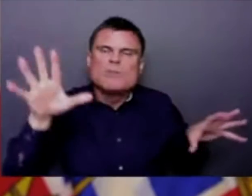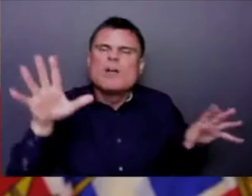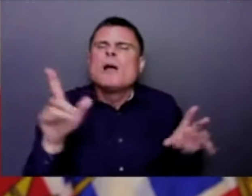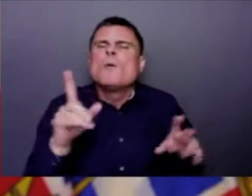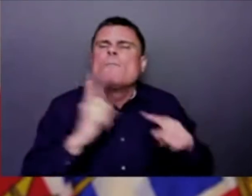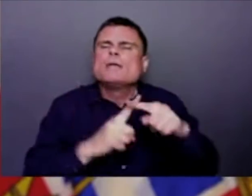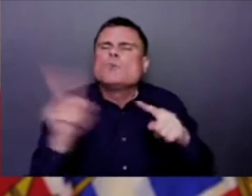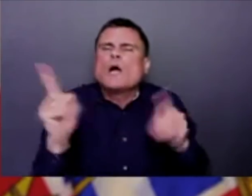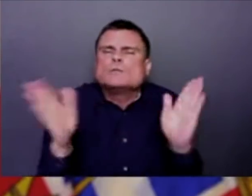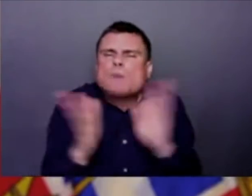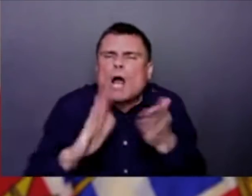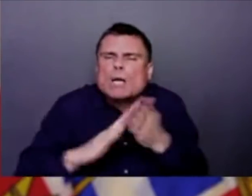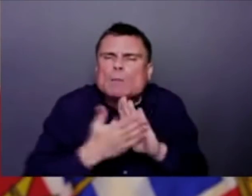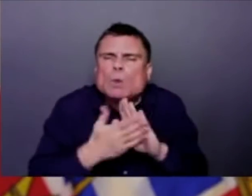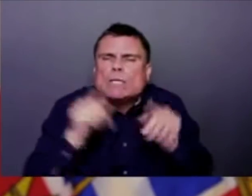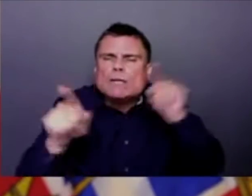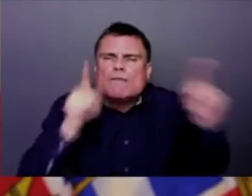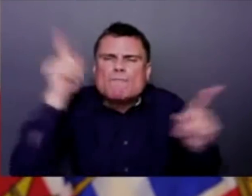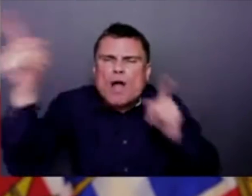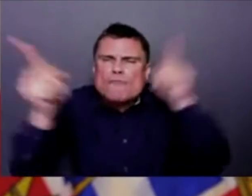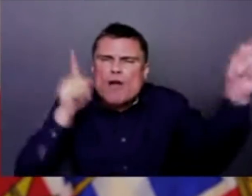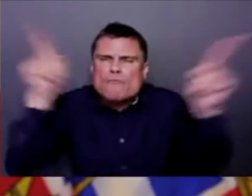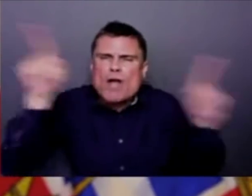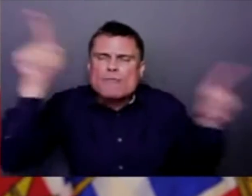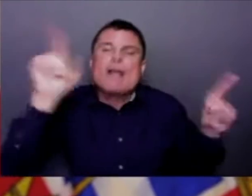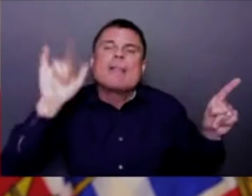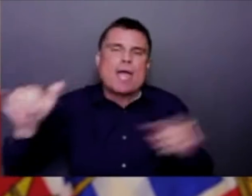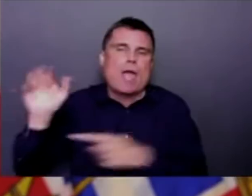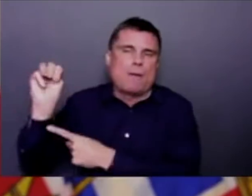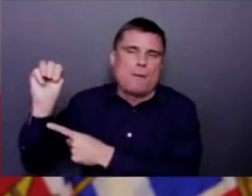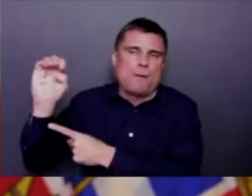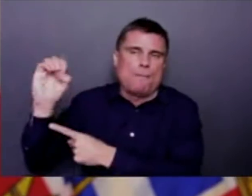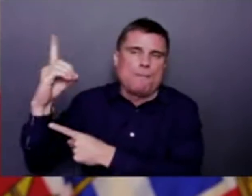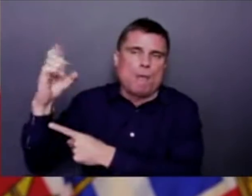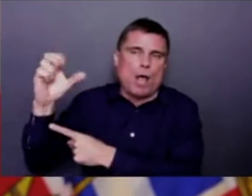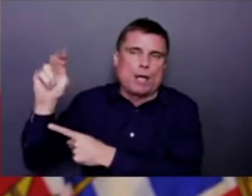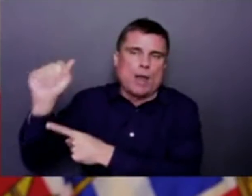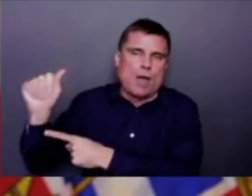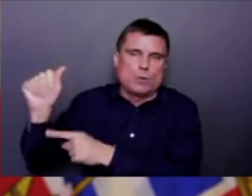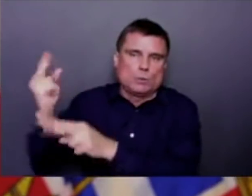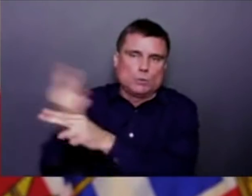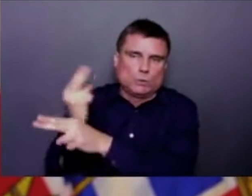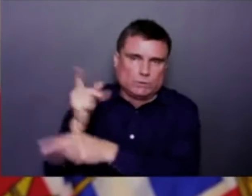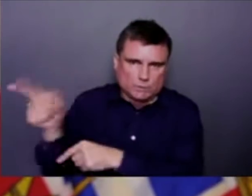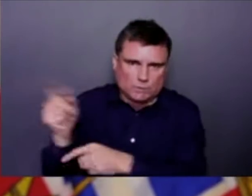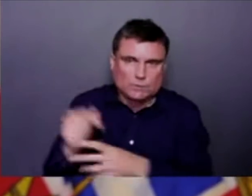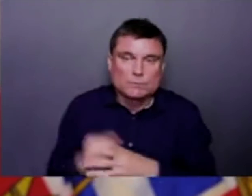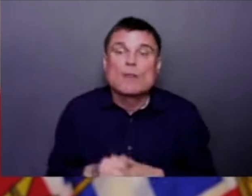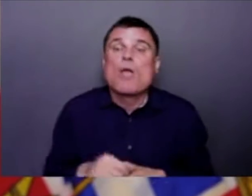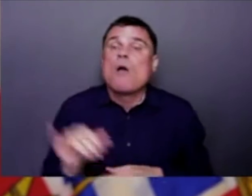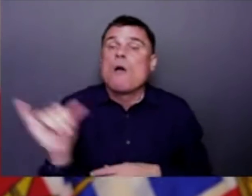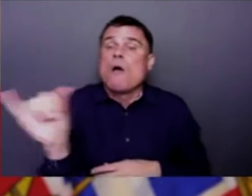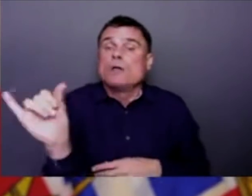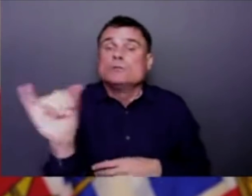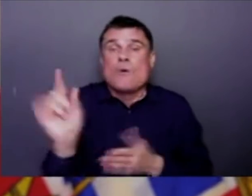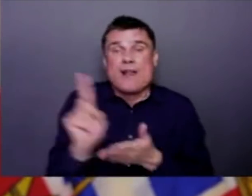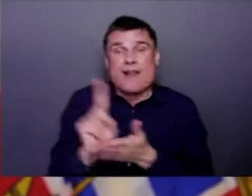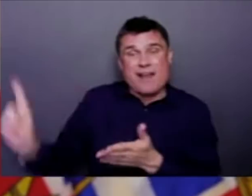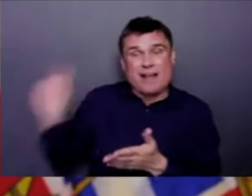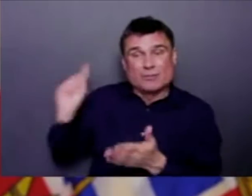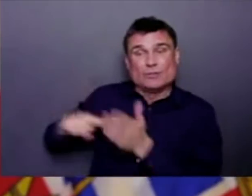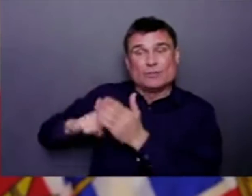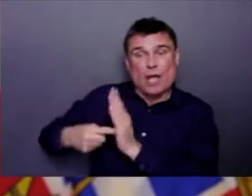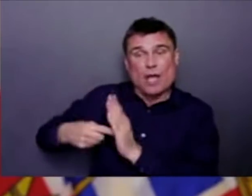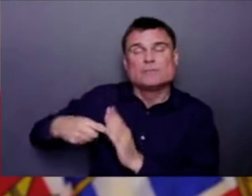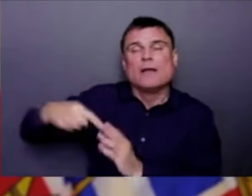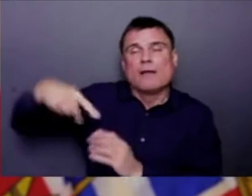as late last week, we had the ability to start moving the Pfizer vaccine, and that vaccine is now being used